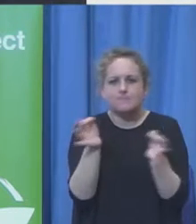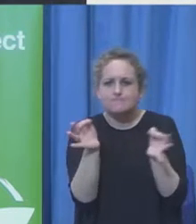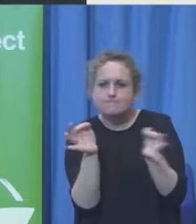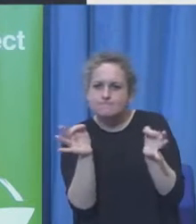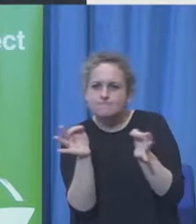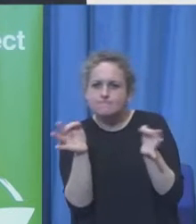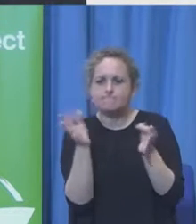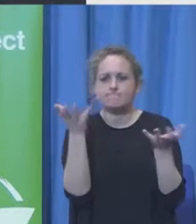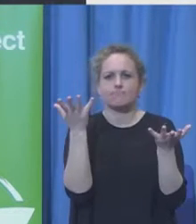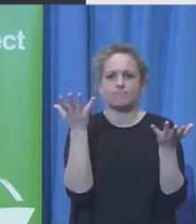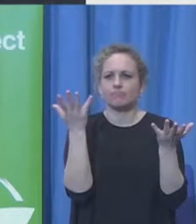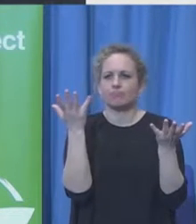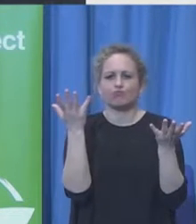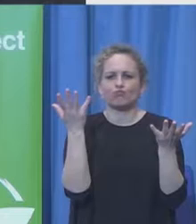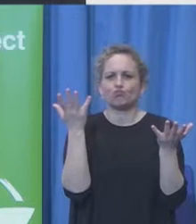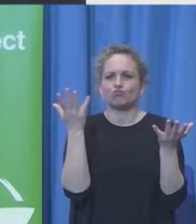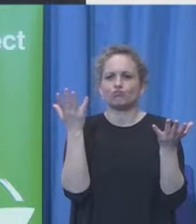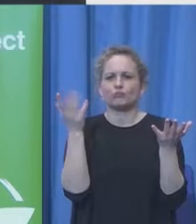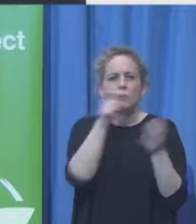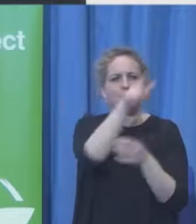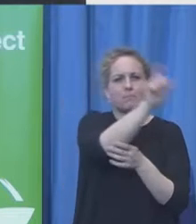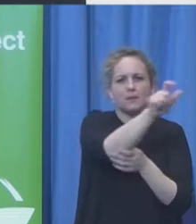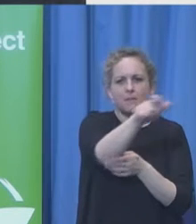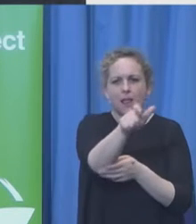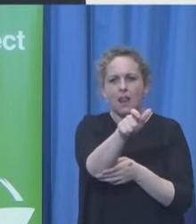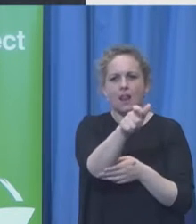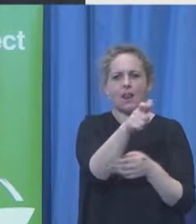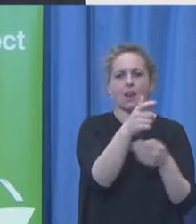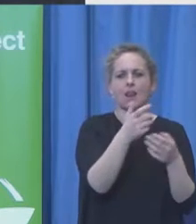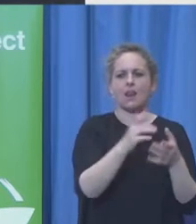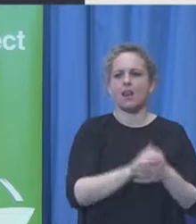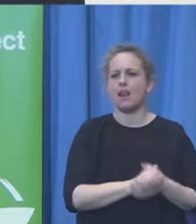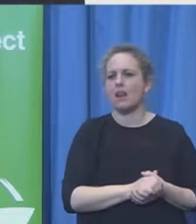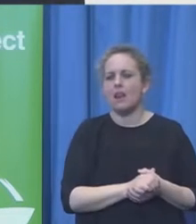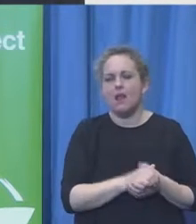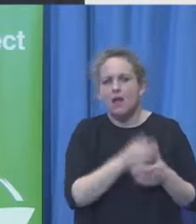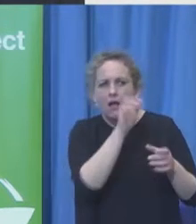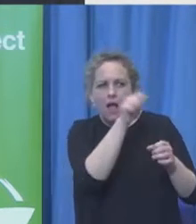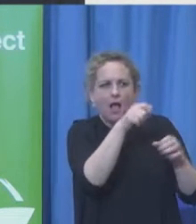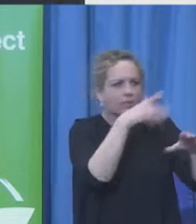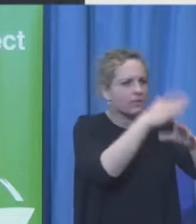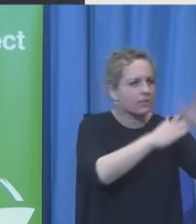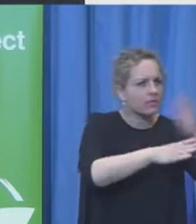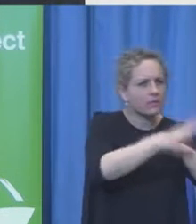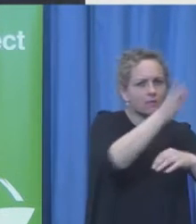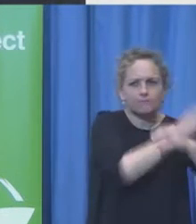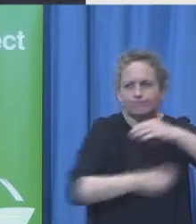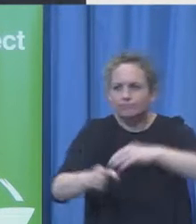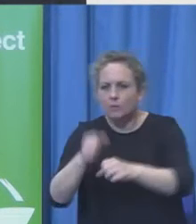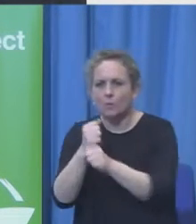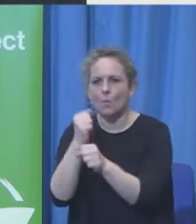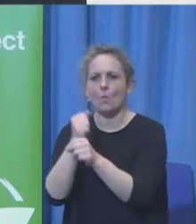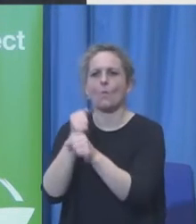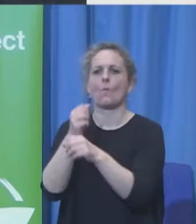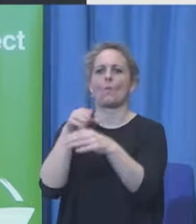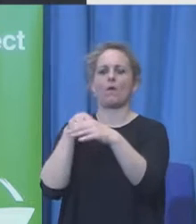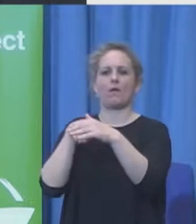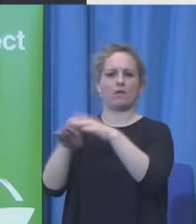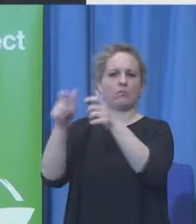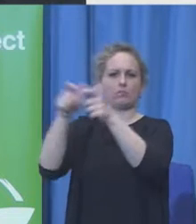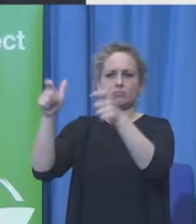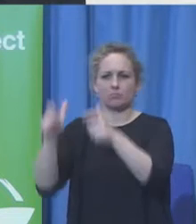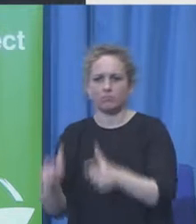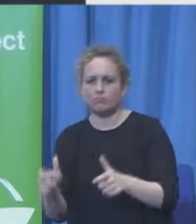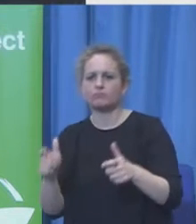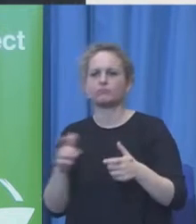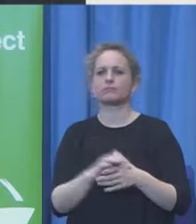various disabilities working. In Ireland, of blind and visually impaired people, who I